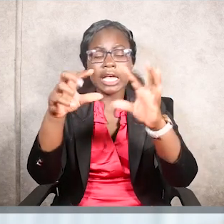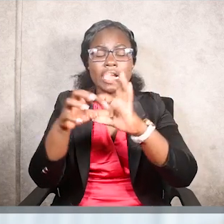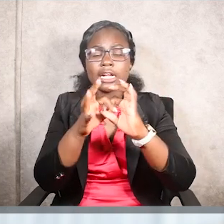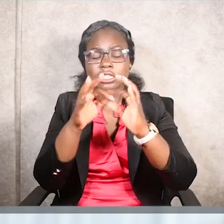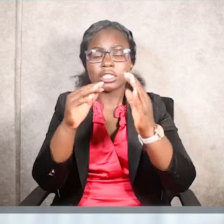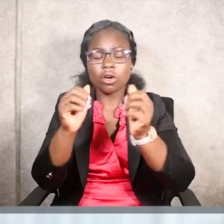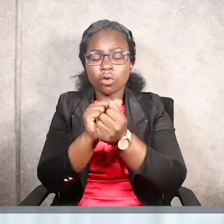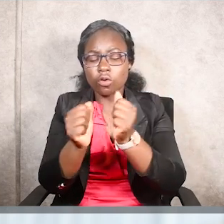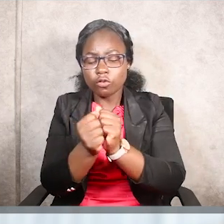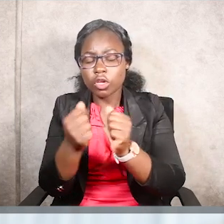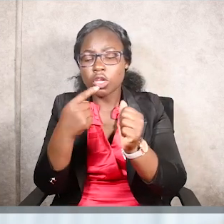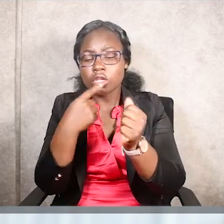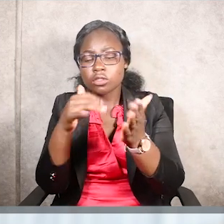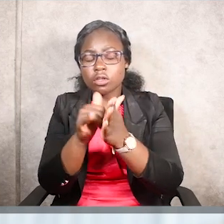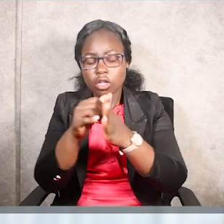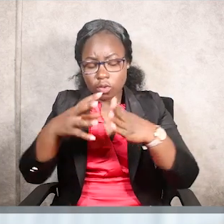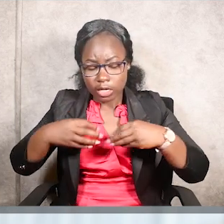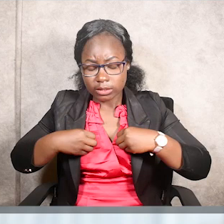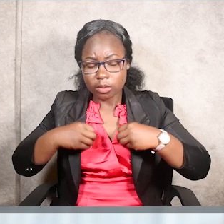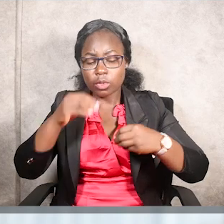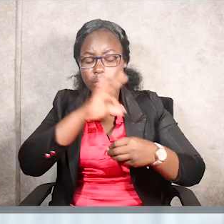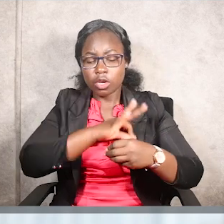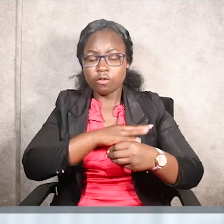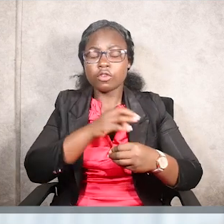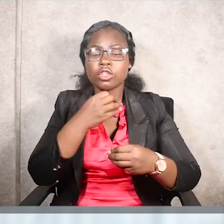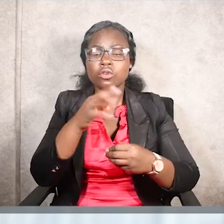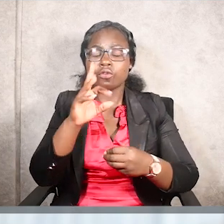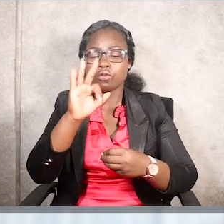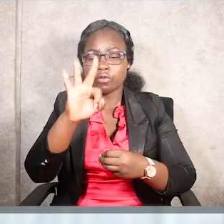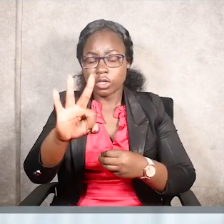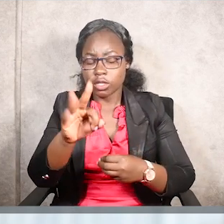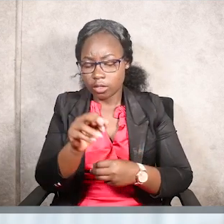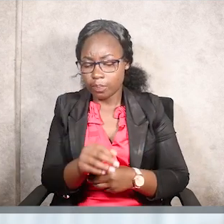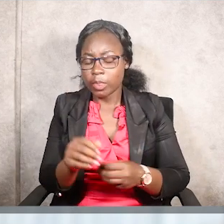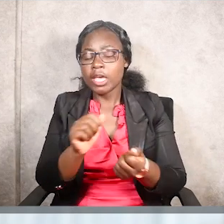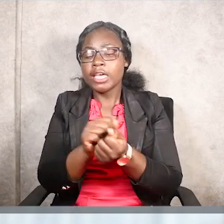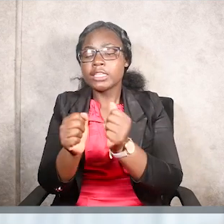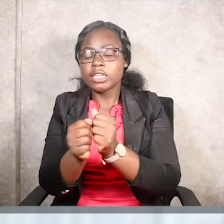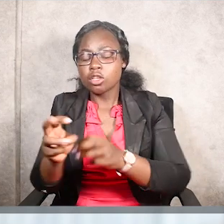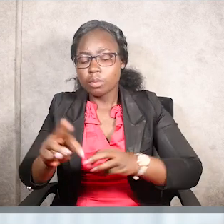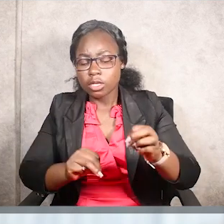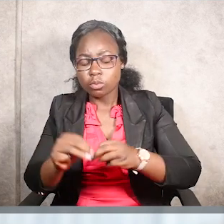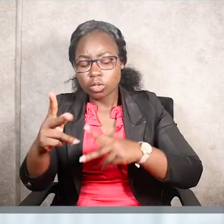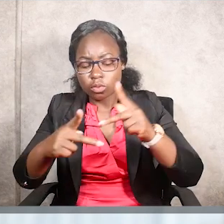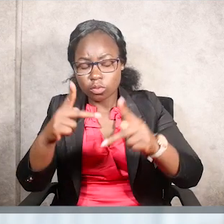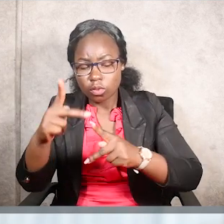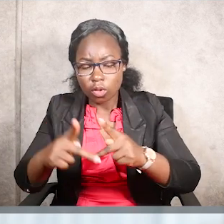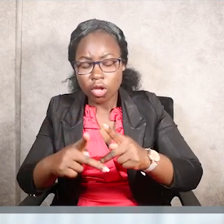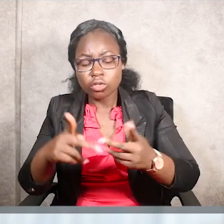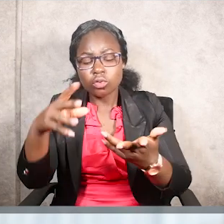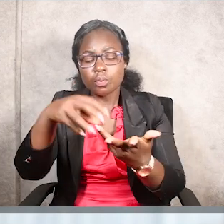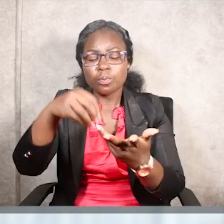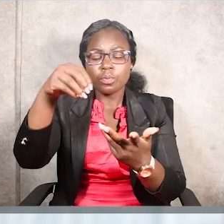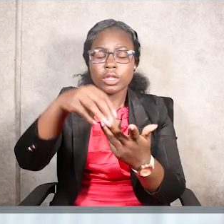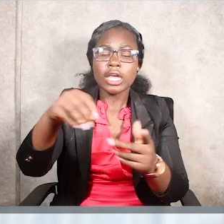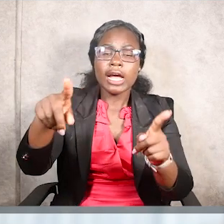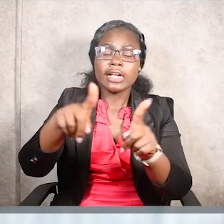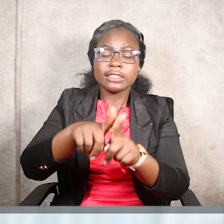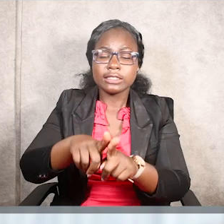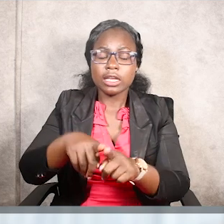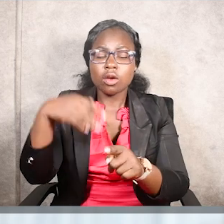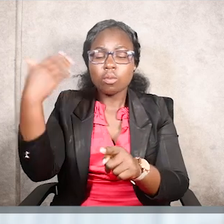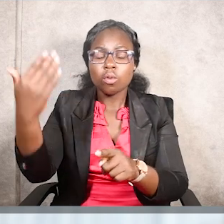benefit of these three. Change management processes have to be constantly evaluated and